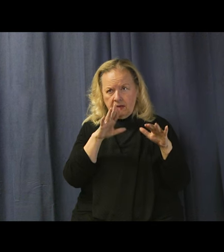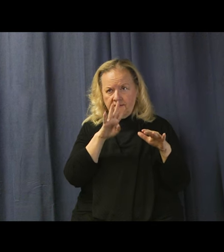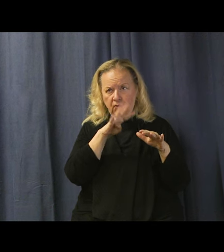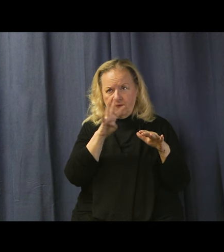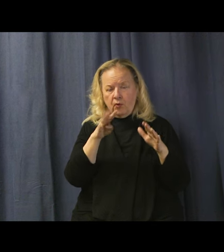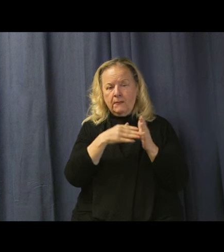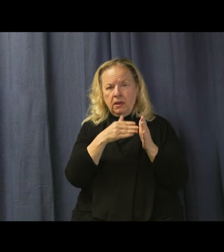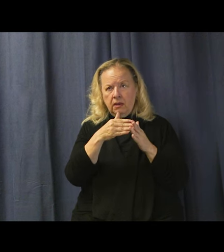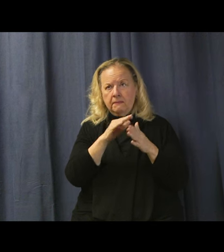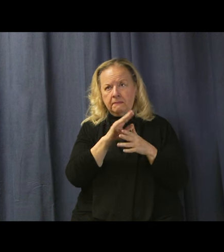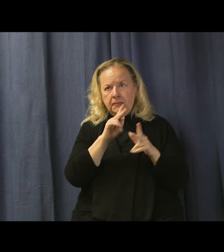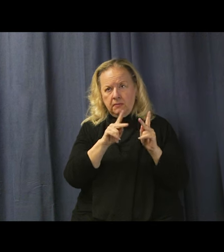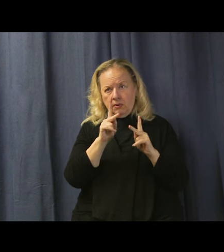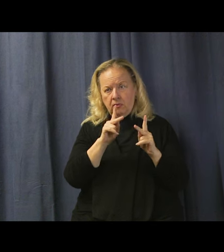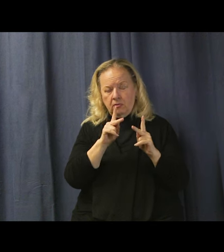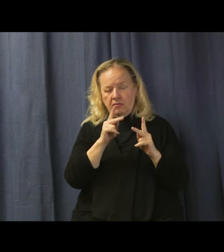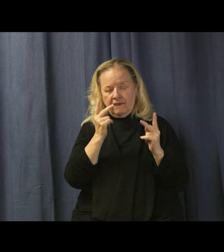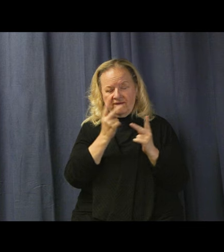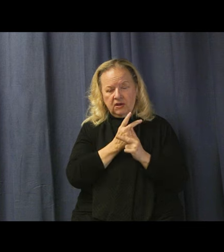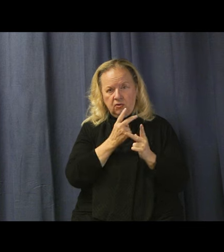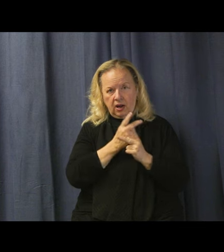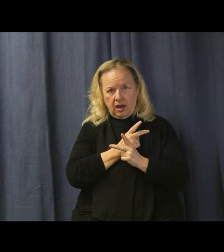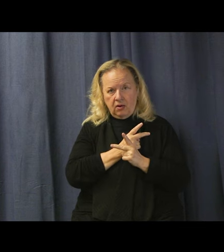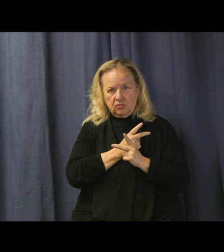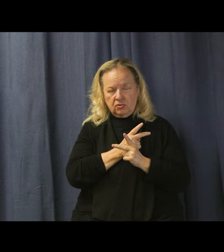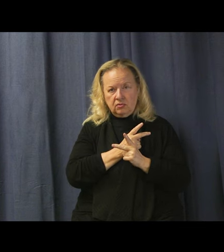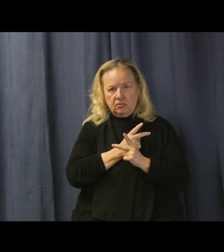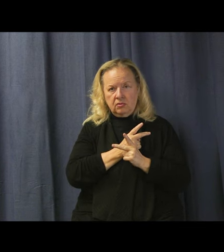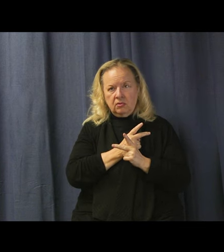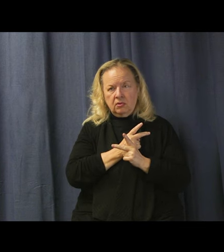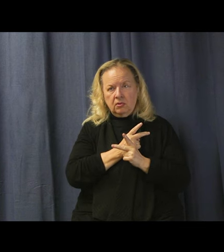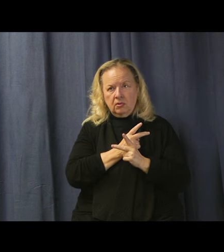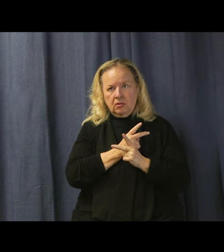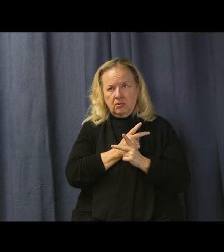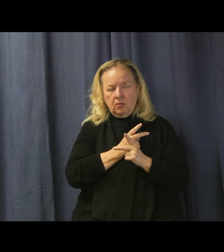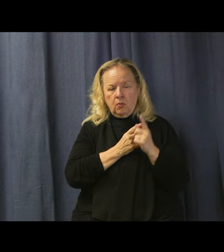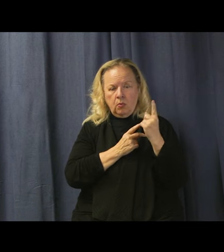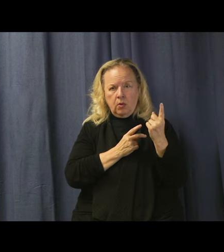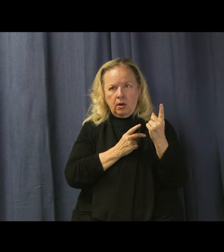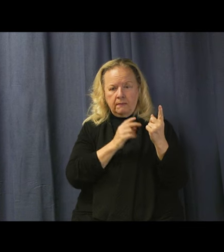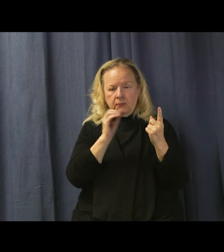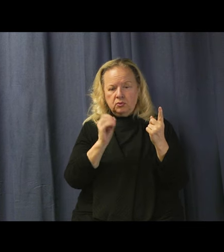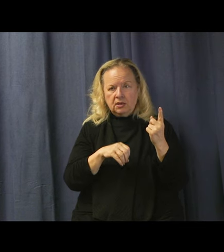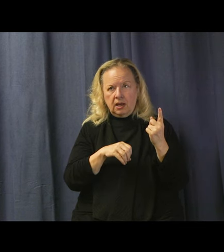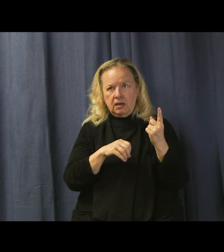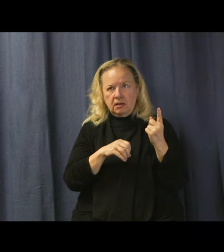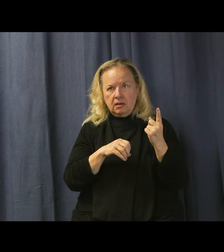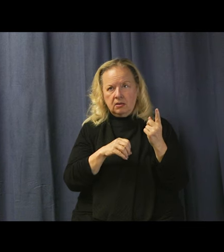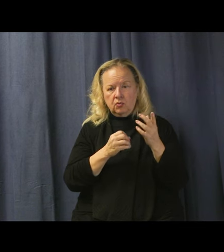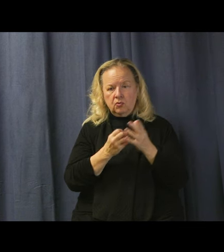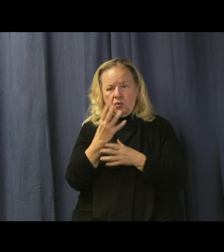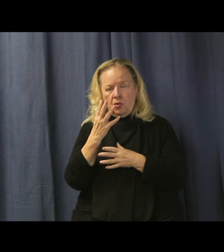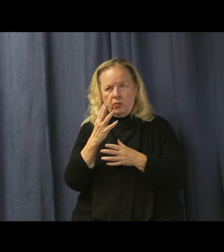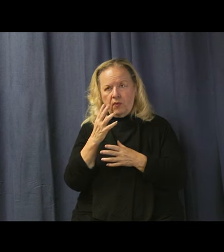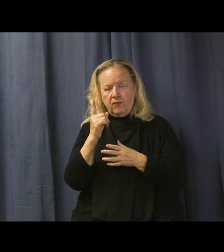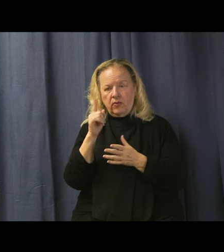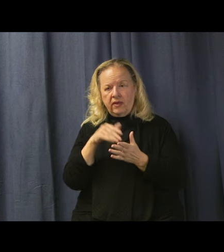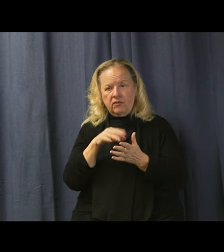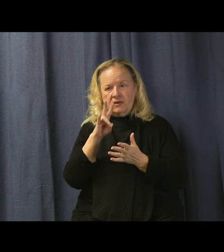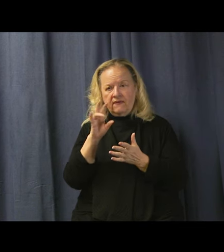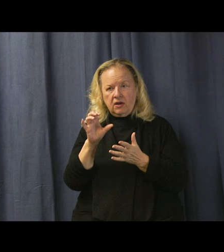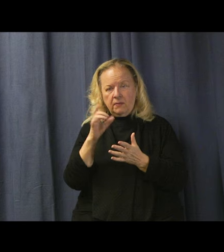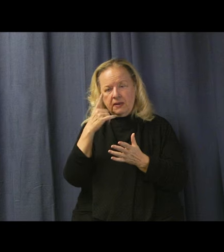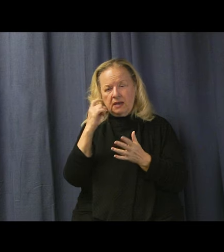44 million people. You do the math of just 1% growth over 1,700 years